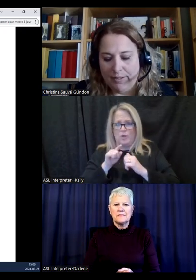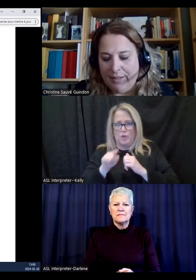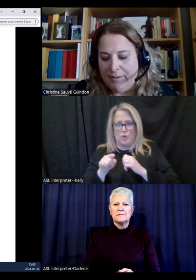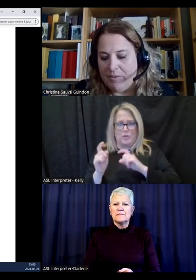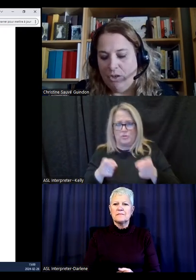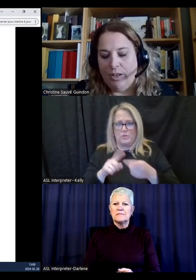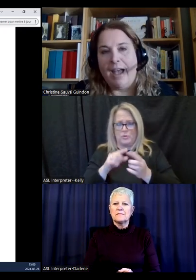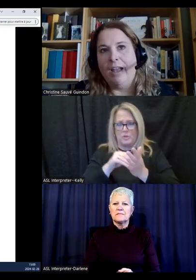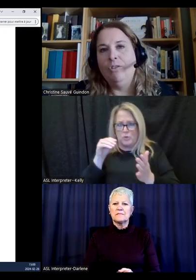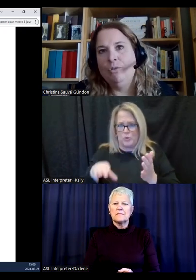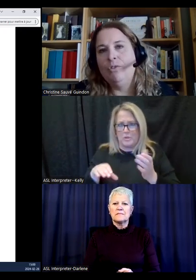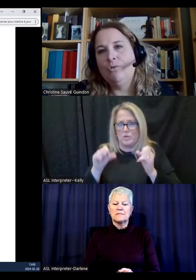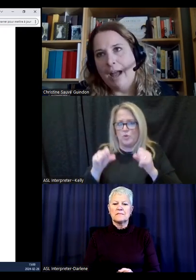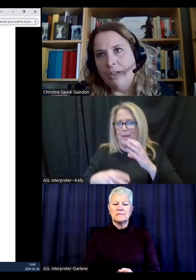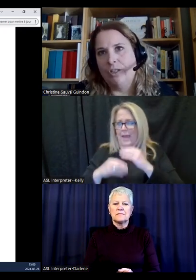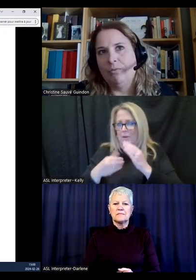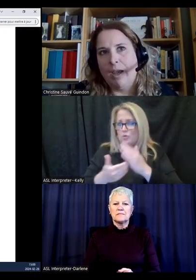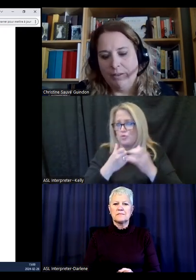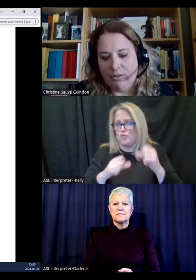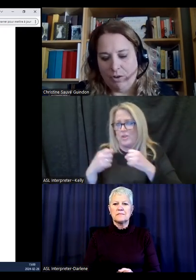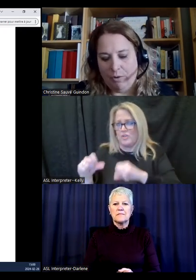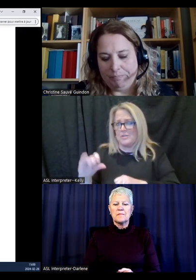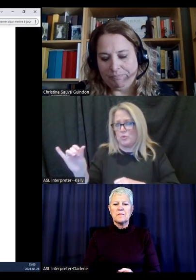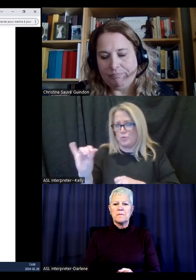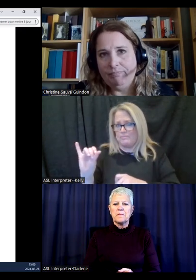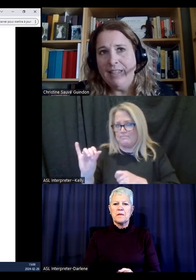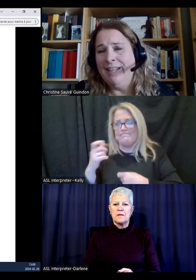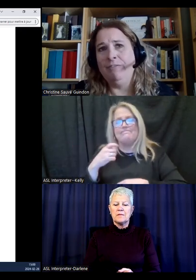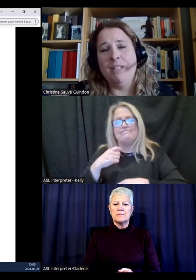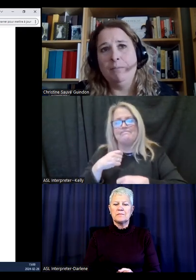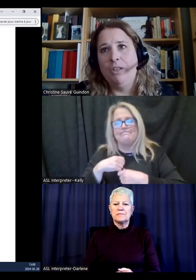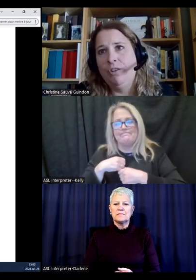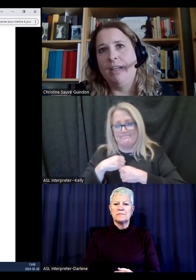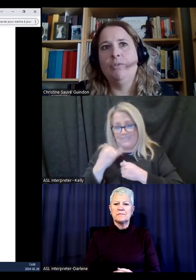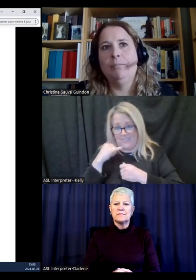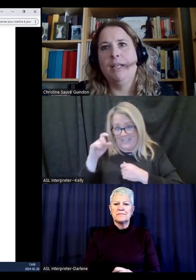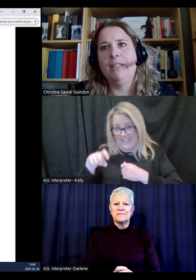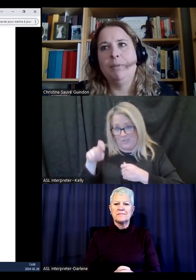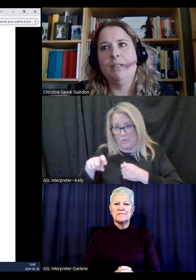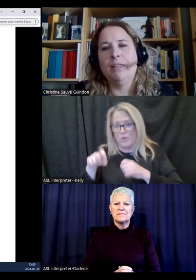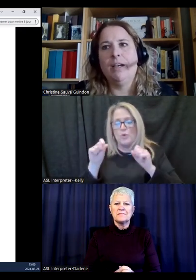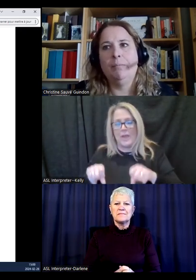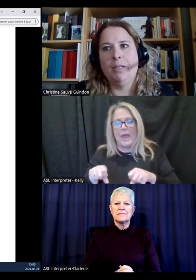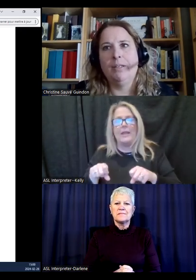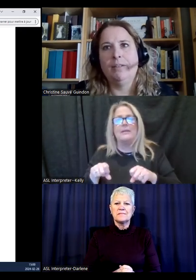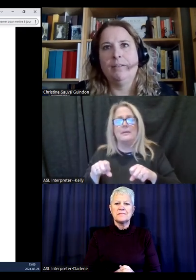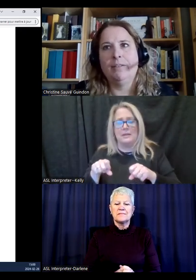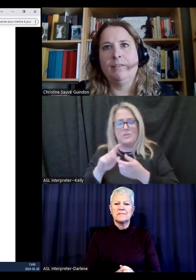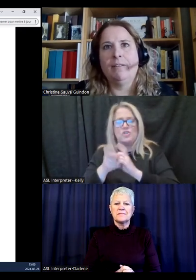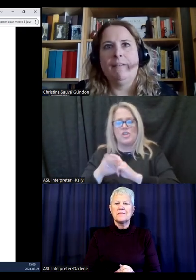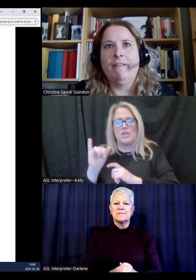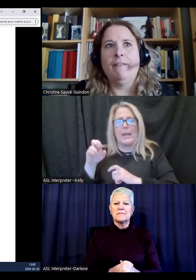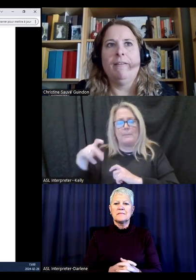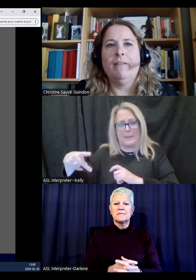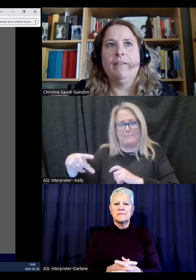student. And you can add new strategies, right? So, and if need be, you get to update the IEP.